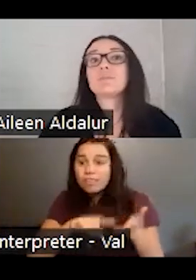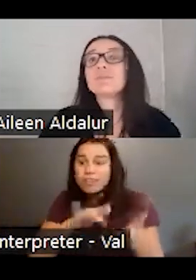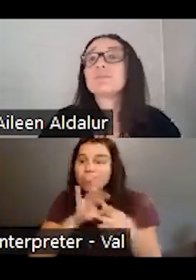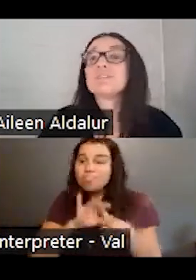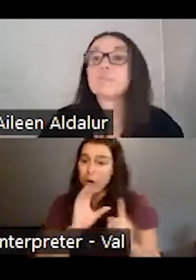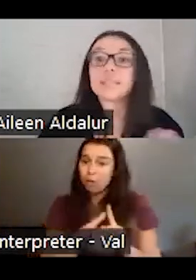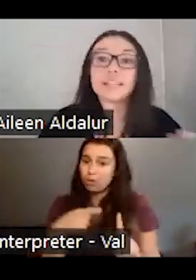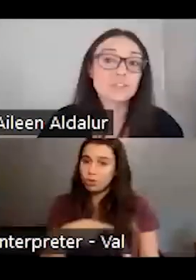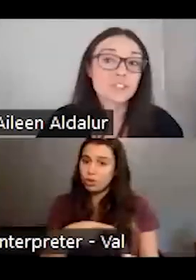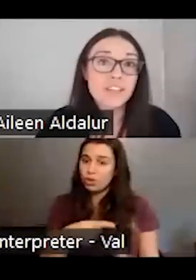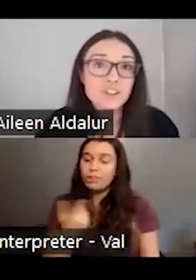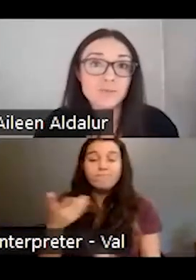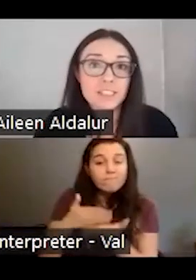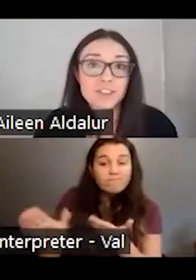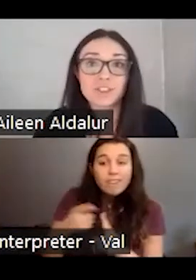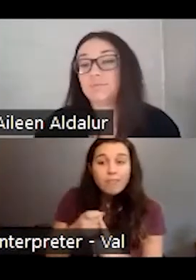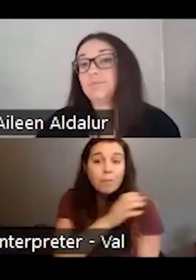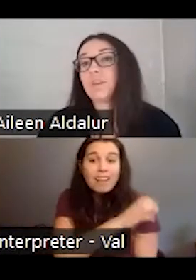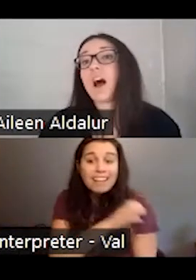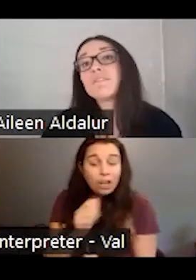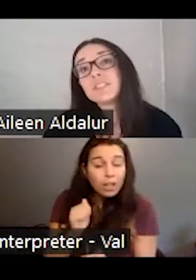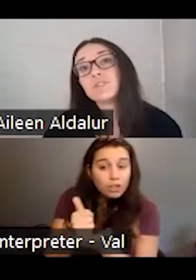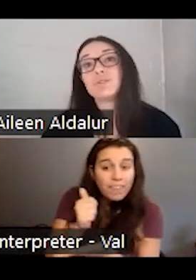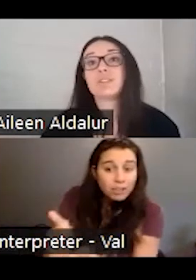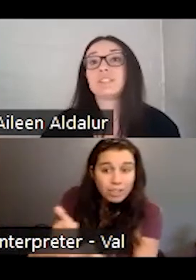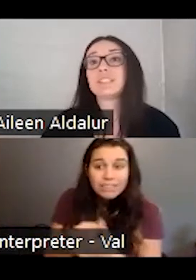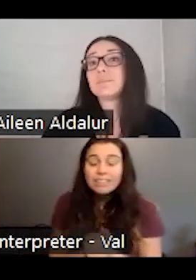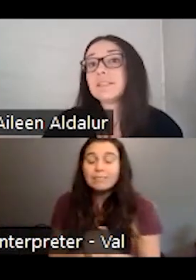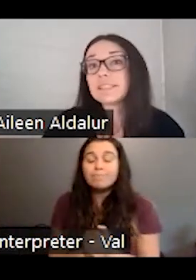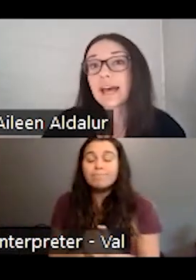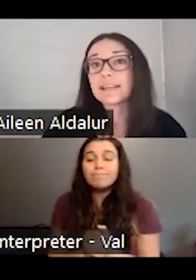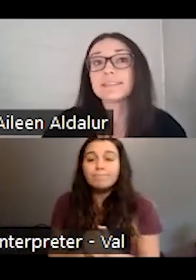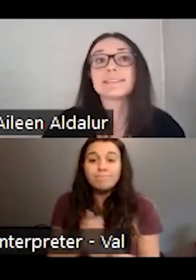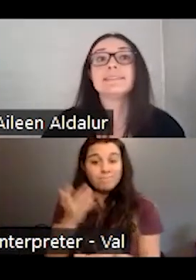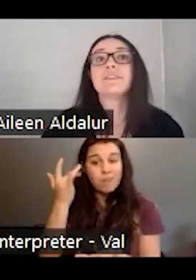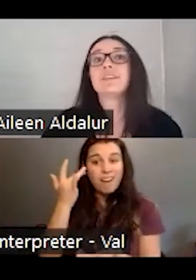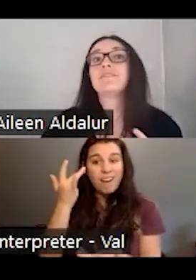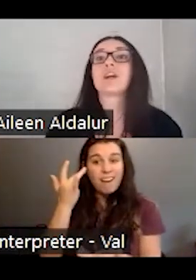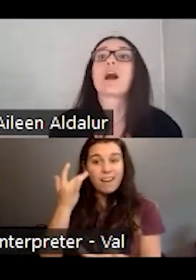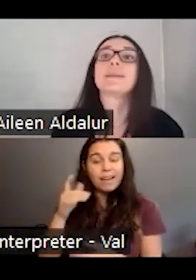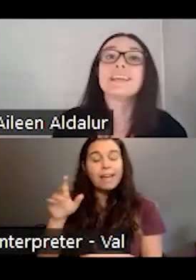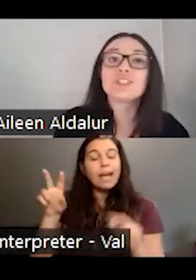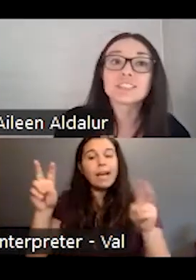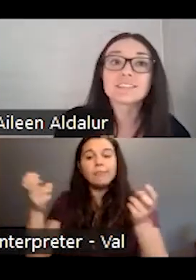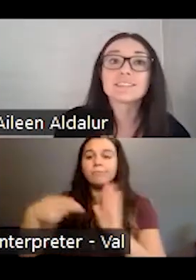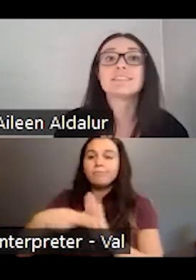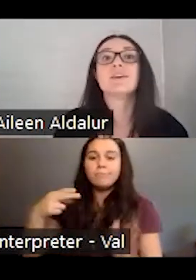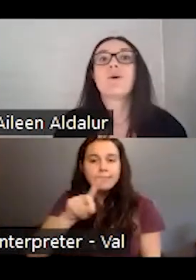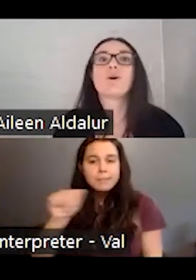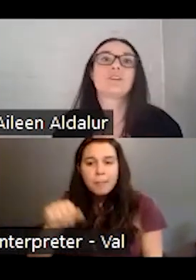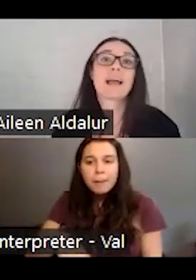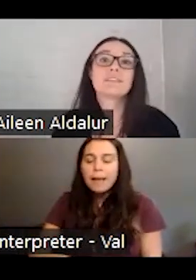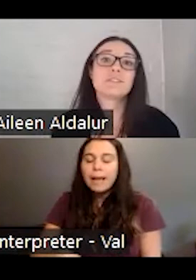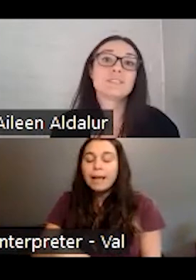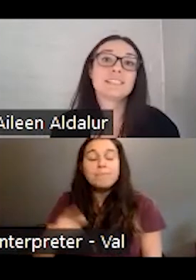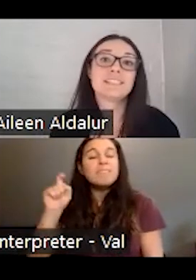also been excluded from clinical intervention research, often due to their disability status, their need for accommodations,